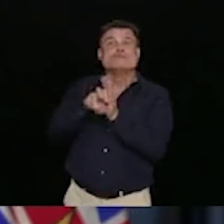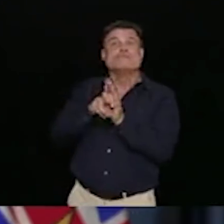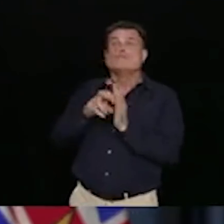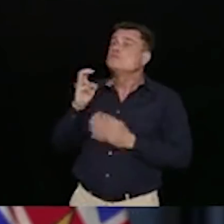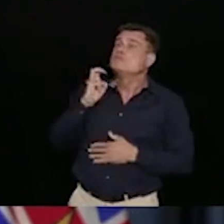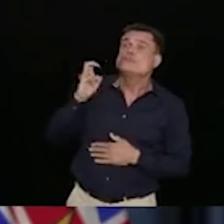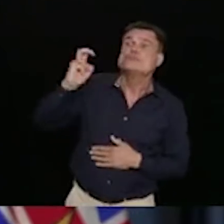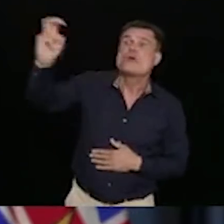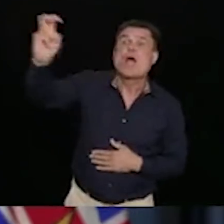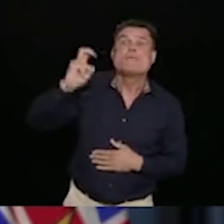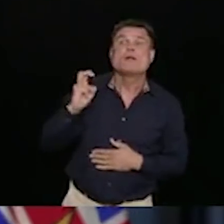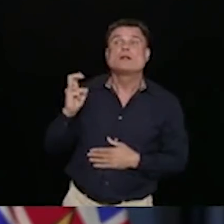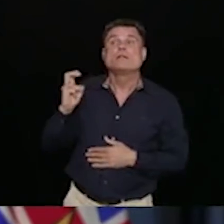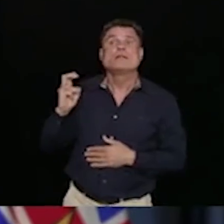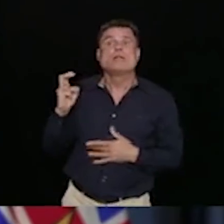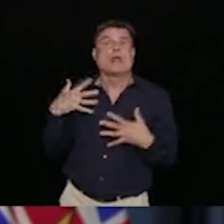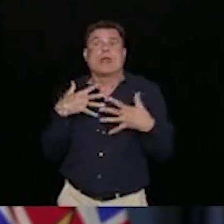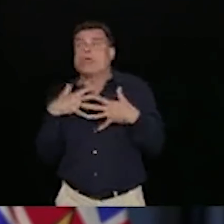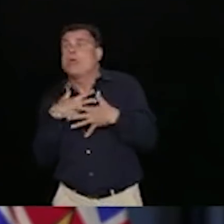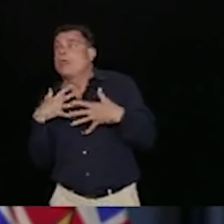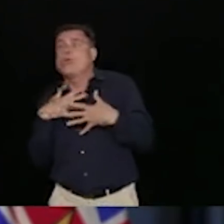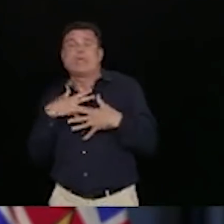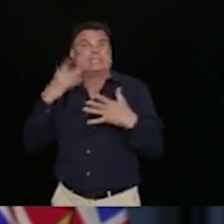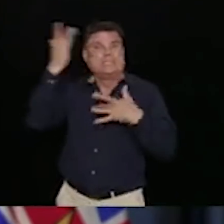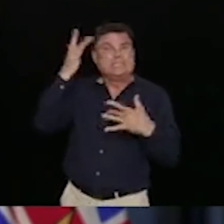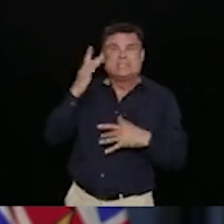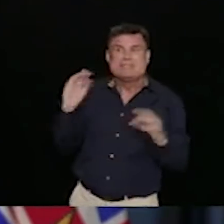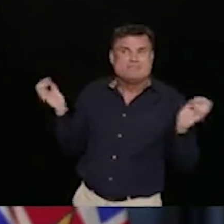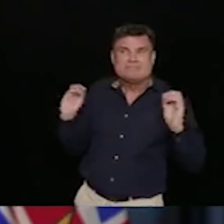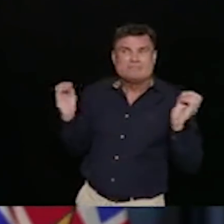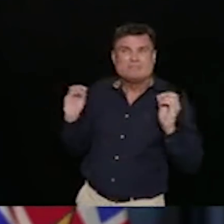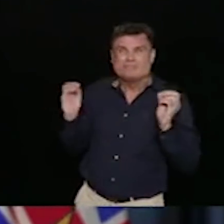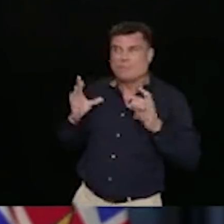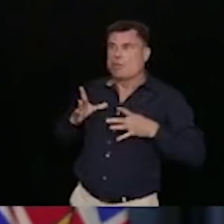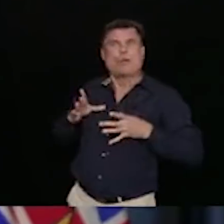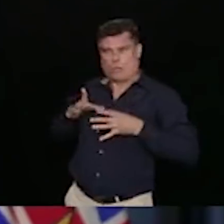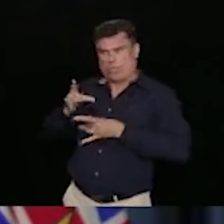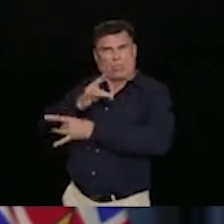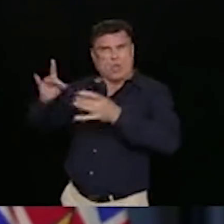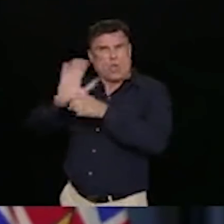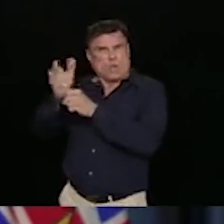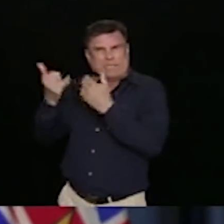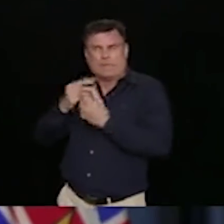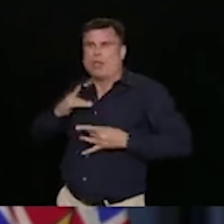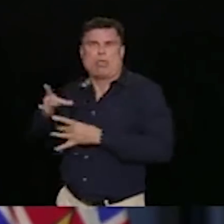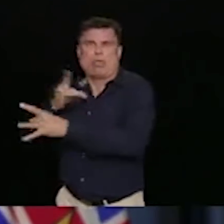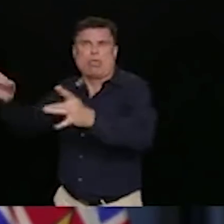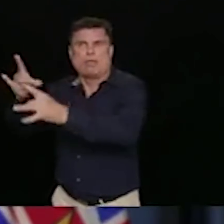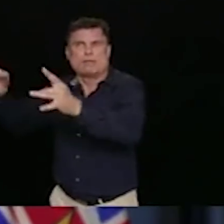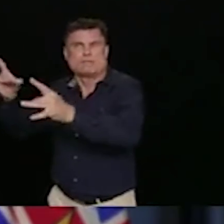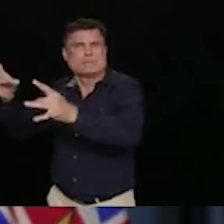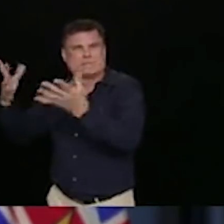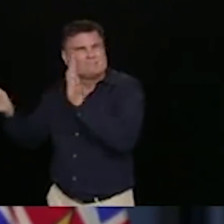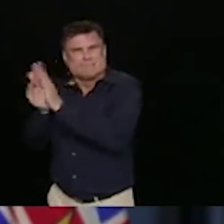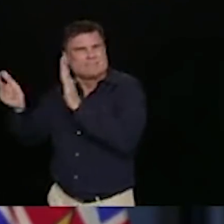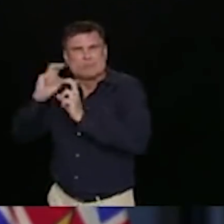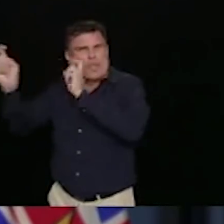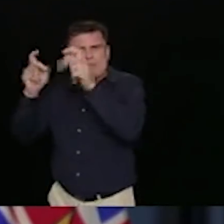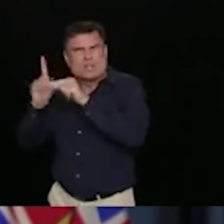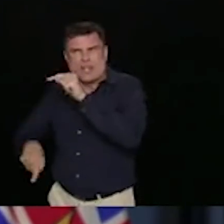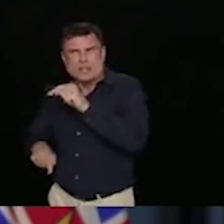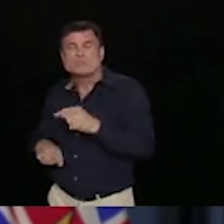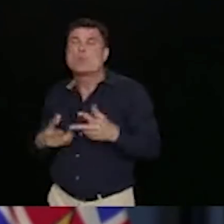of a virus that we don't understand fully and that is easily transmitted in the broader community. So I appreciate that the